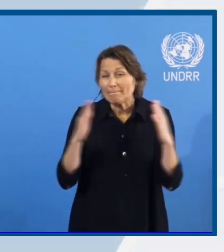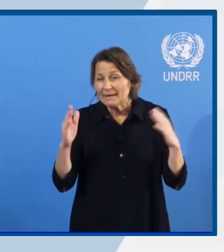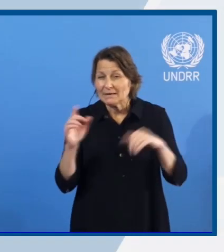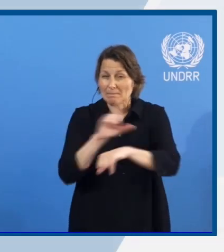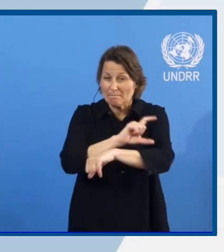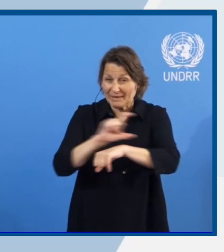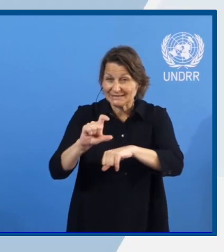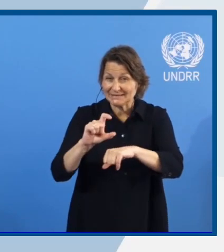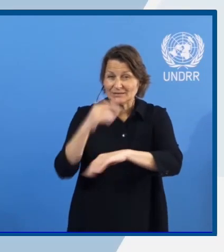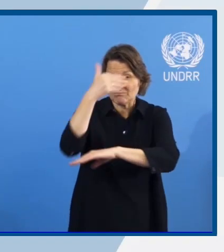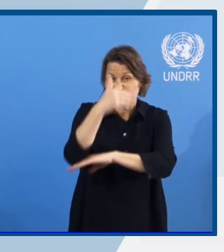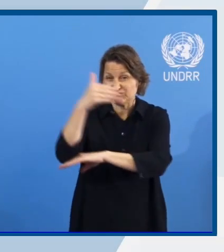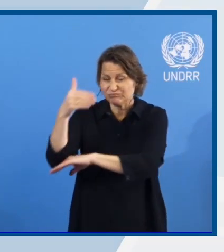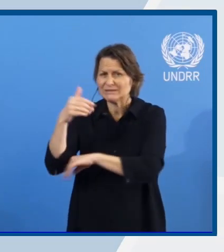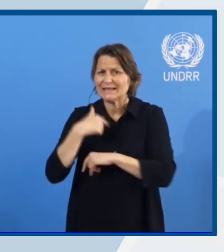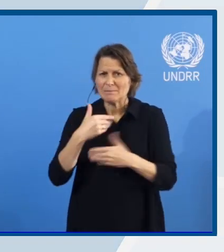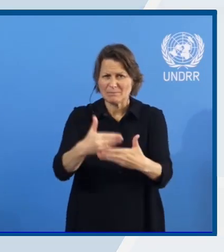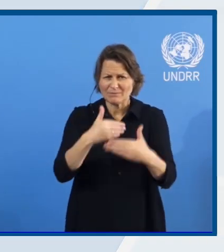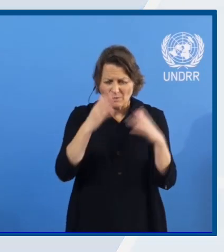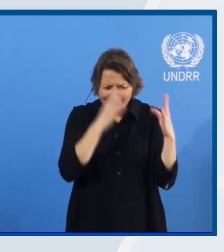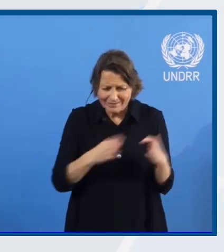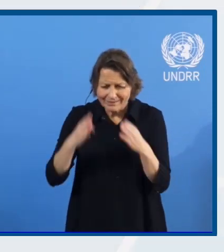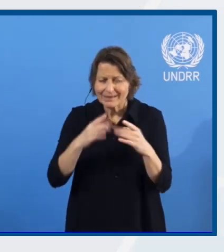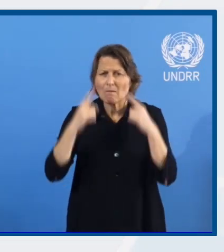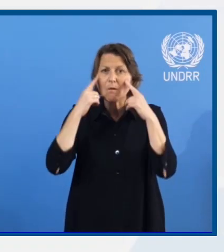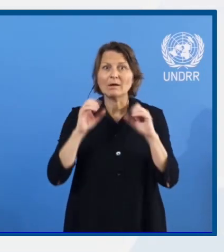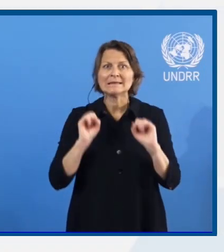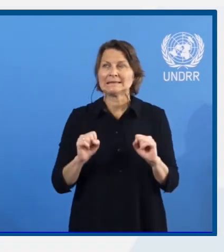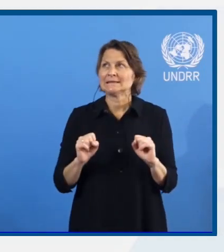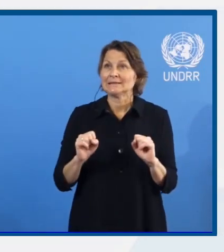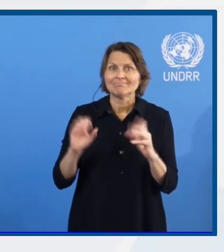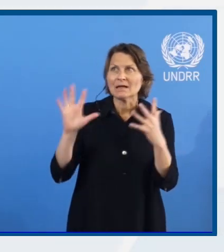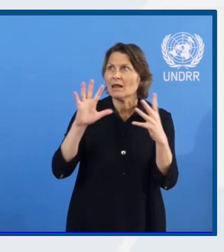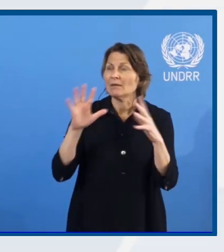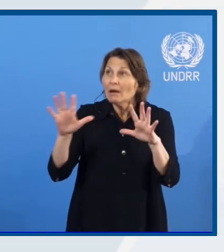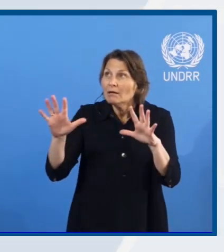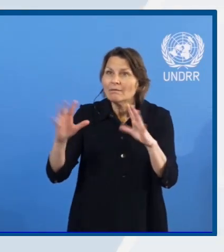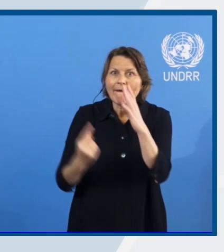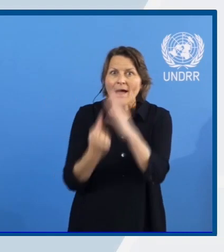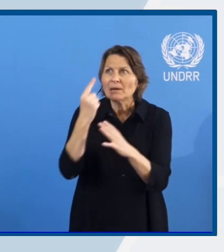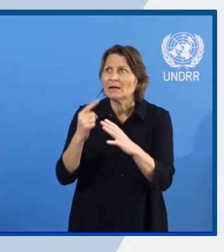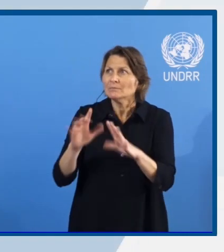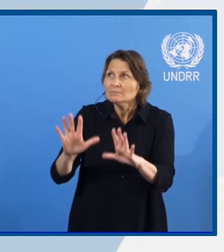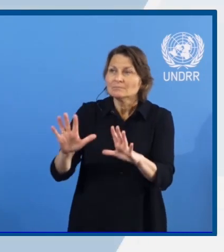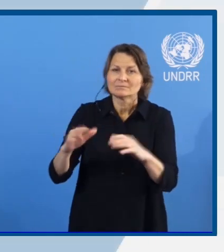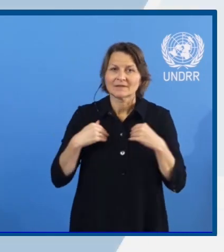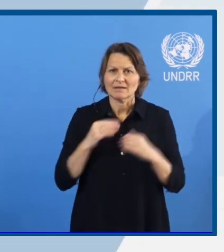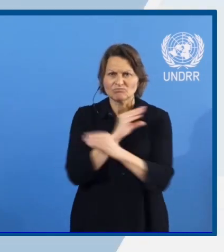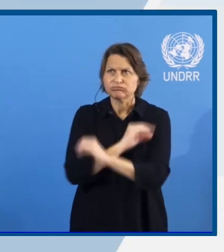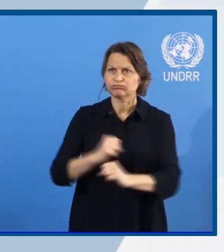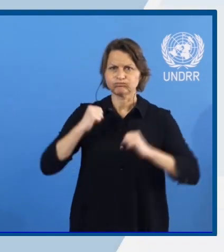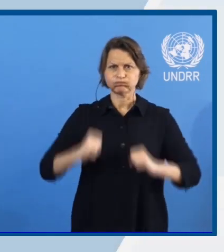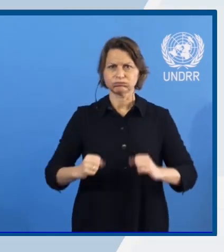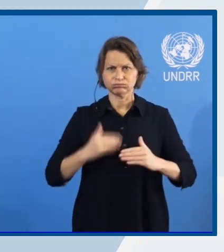about preparedness and their own resilience in terms of potential climate shocks, and how important, again, I think you went back to